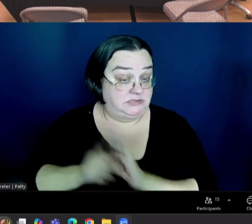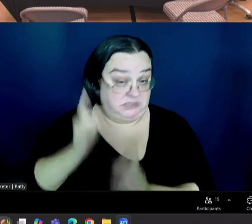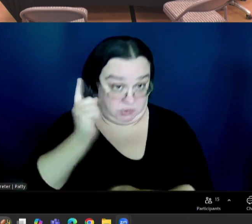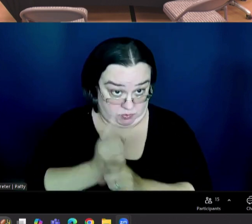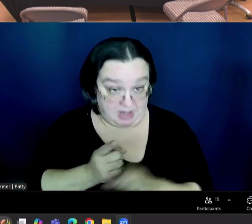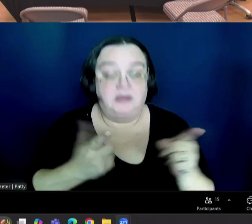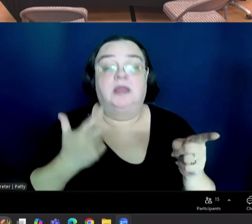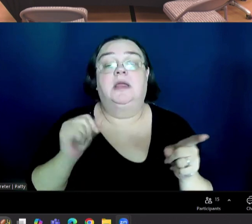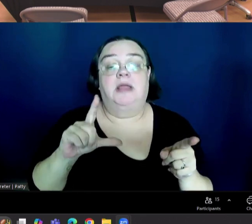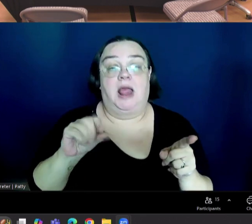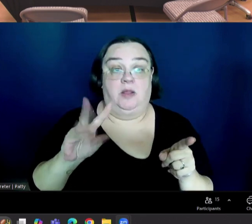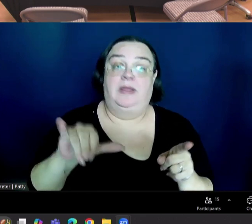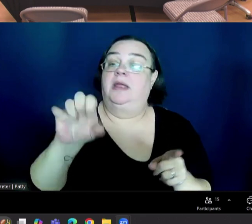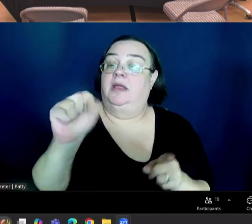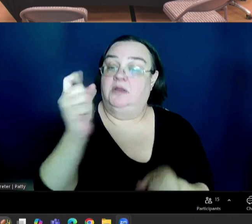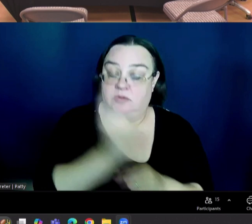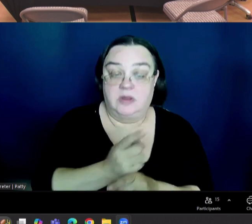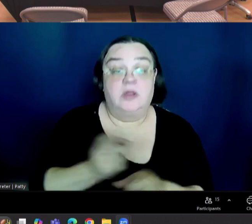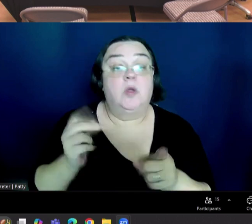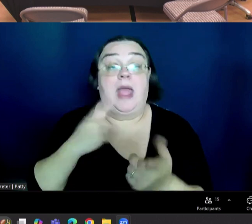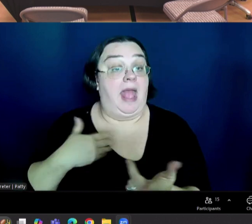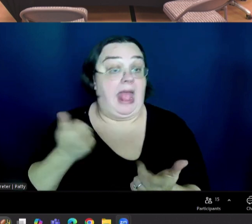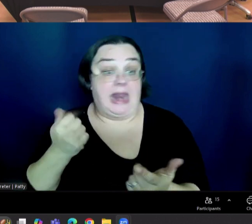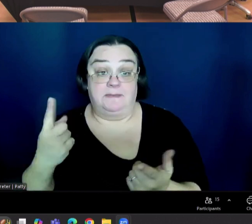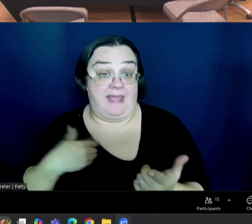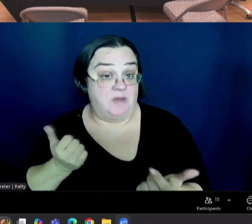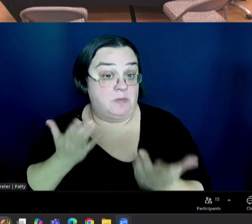Correct. All right, is there a motion on the floor?